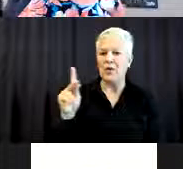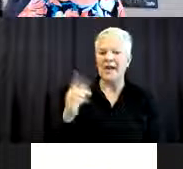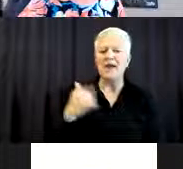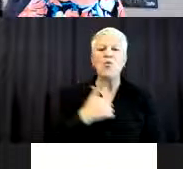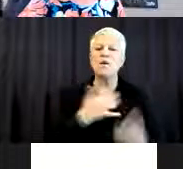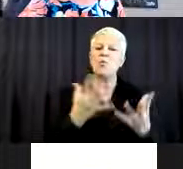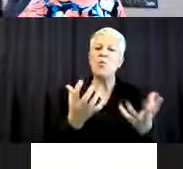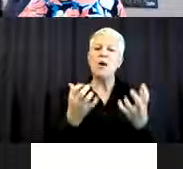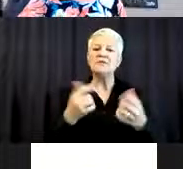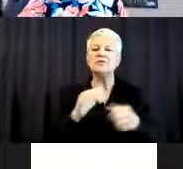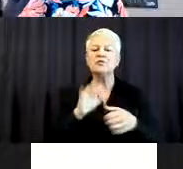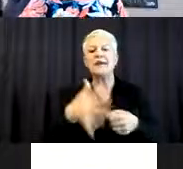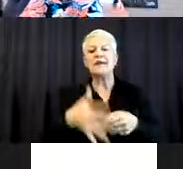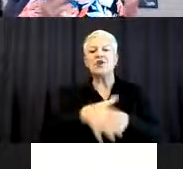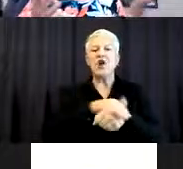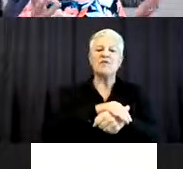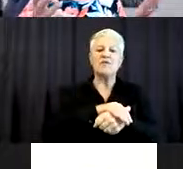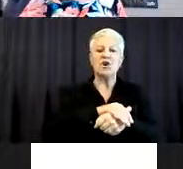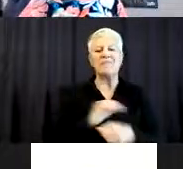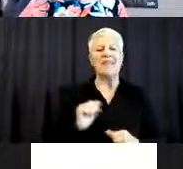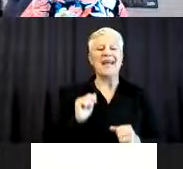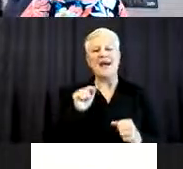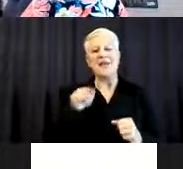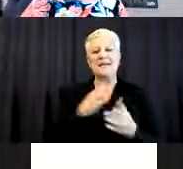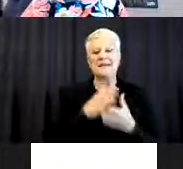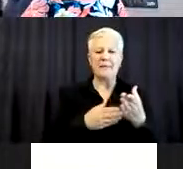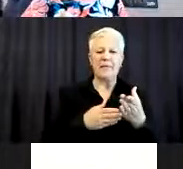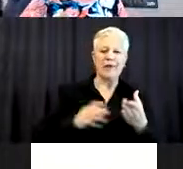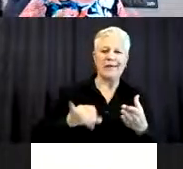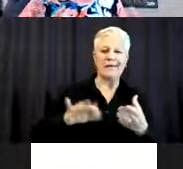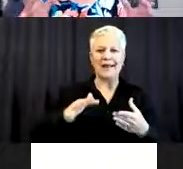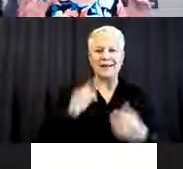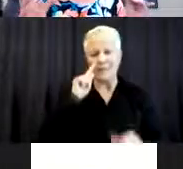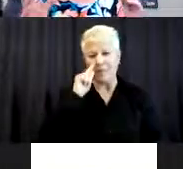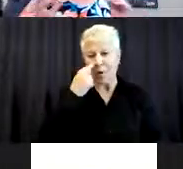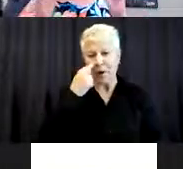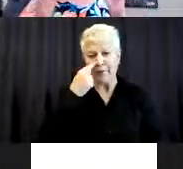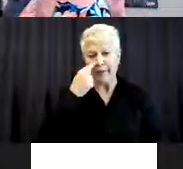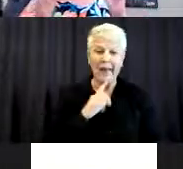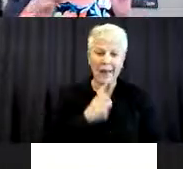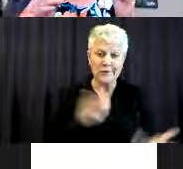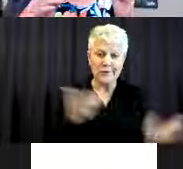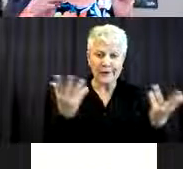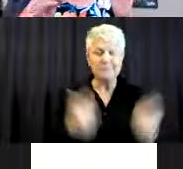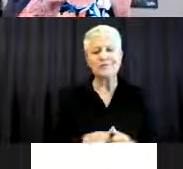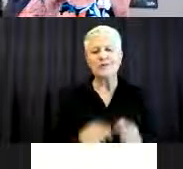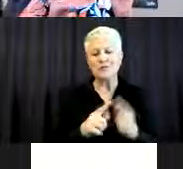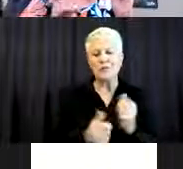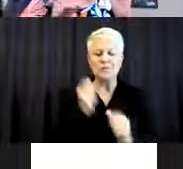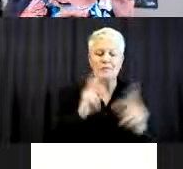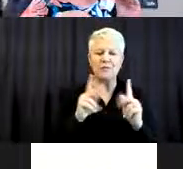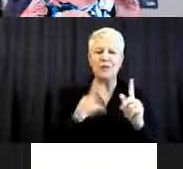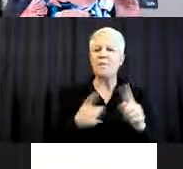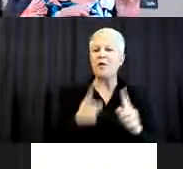wanted to kind of cover, and this is the part that is kind of boring, actually, to most people, but